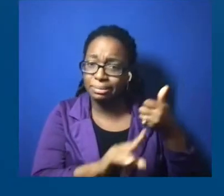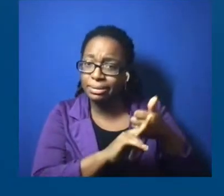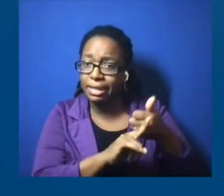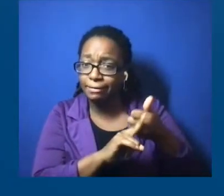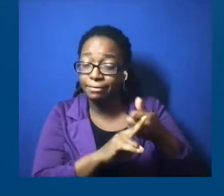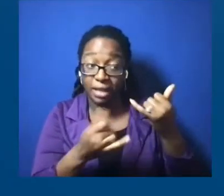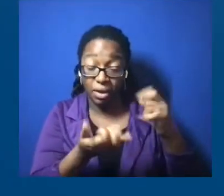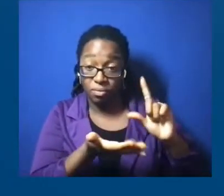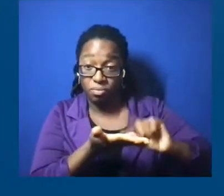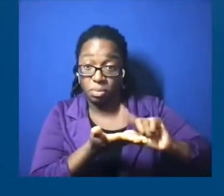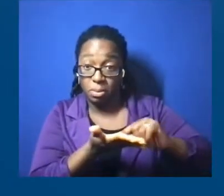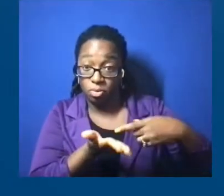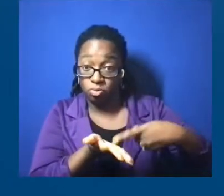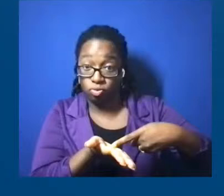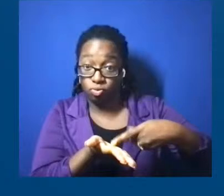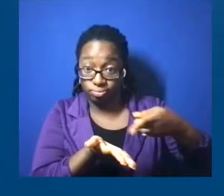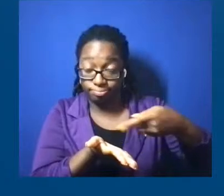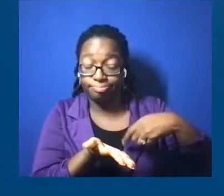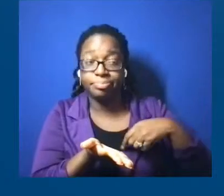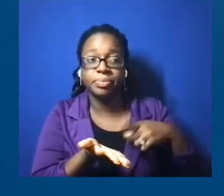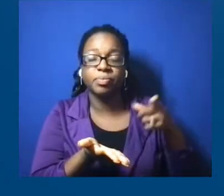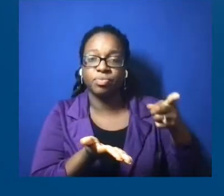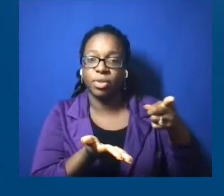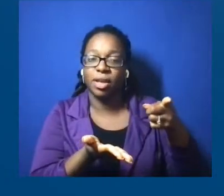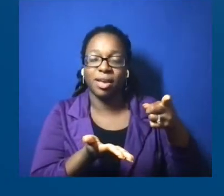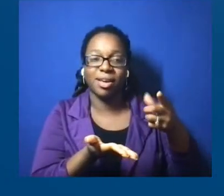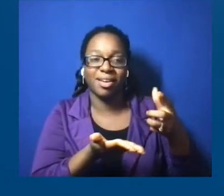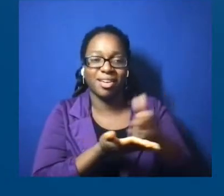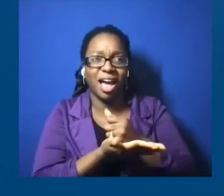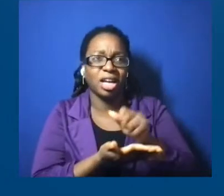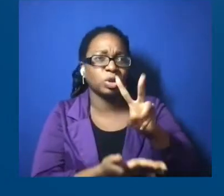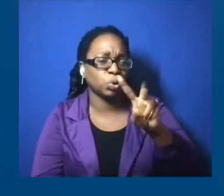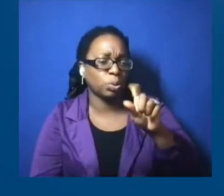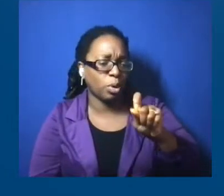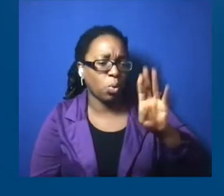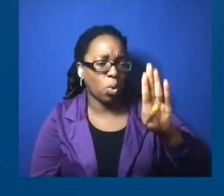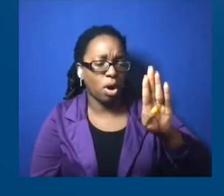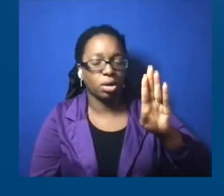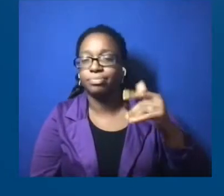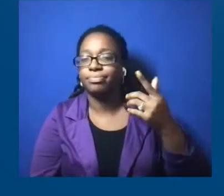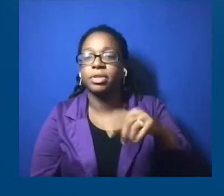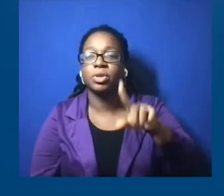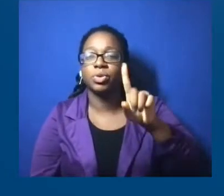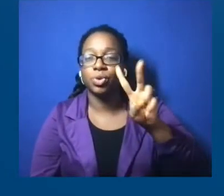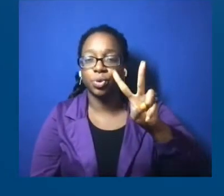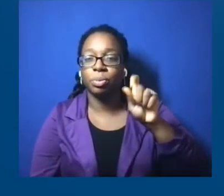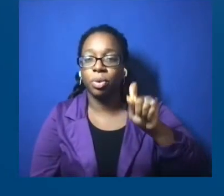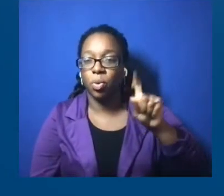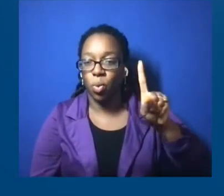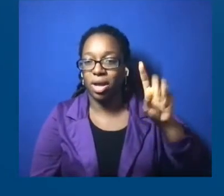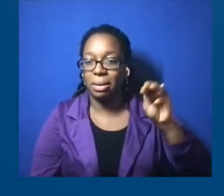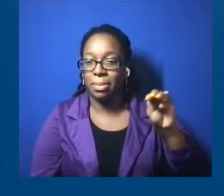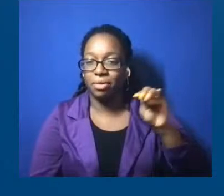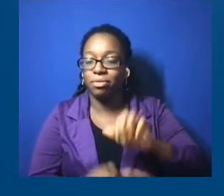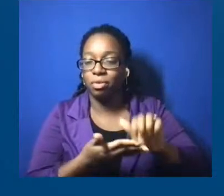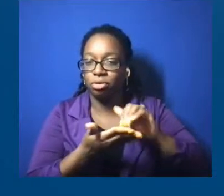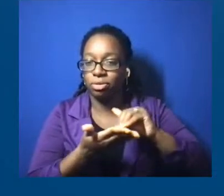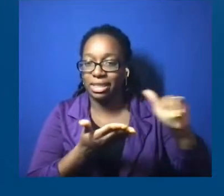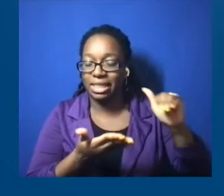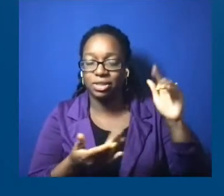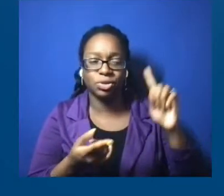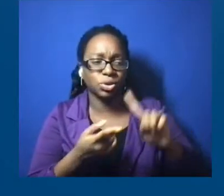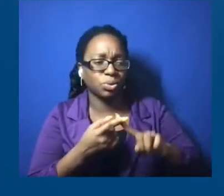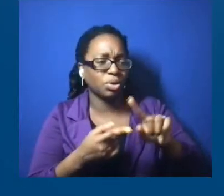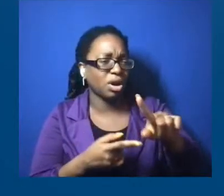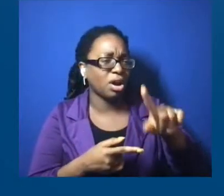paper, who got from $2.1 million relief to $187 million. I forget the